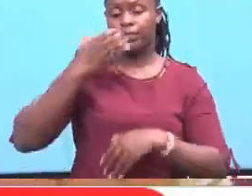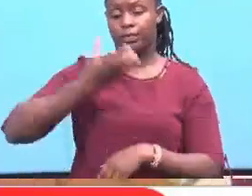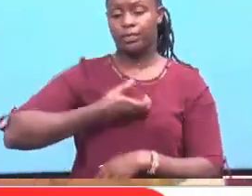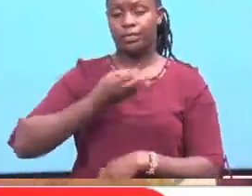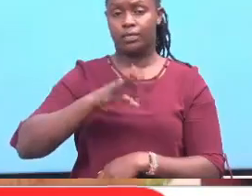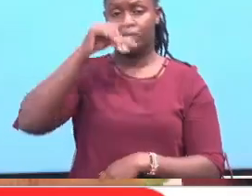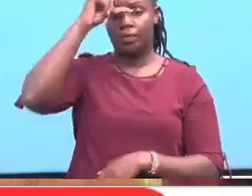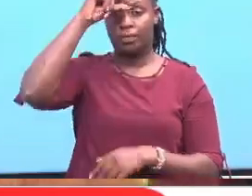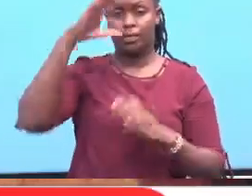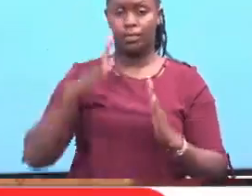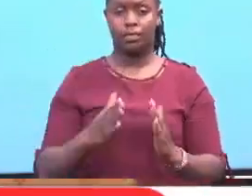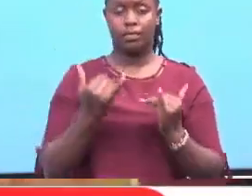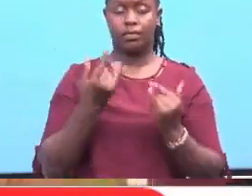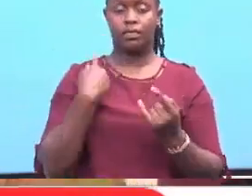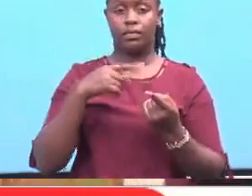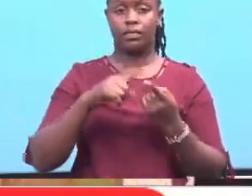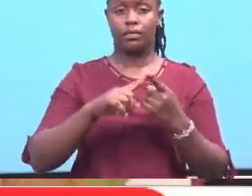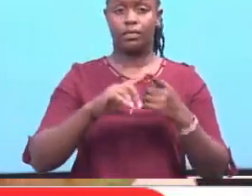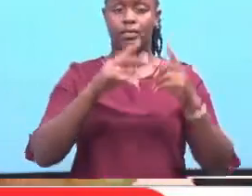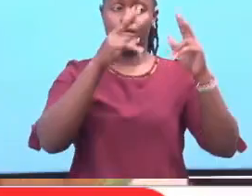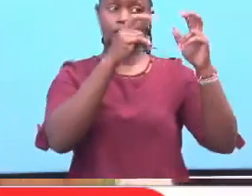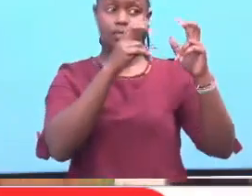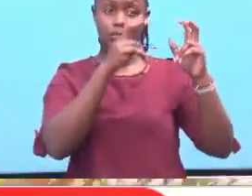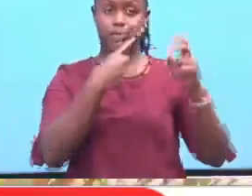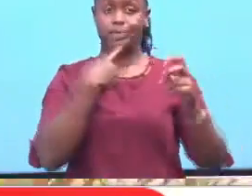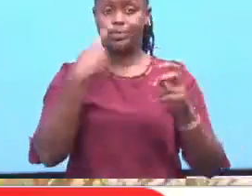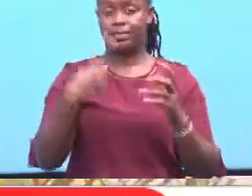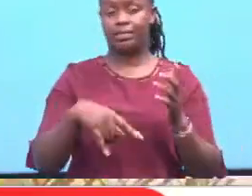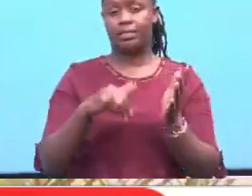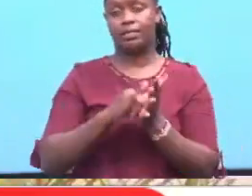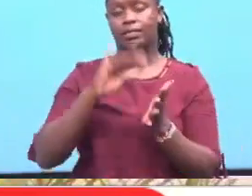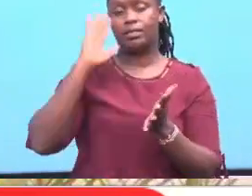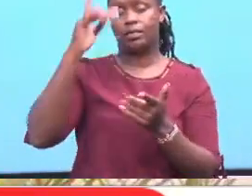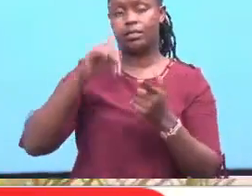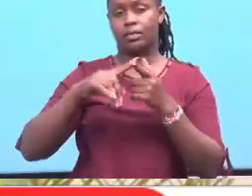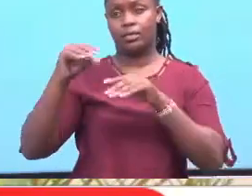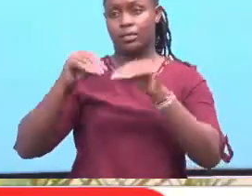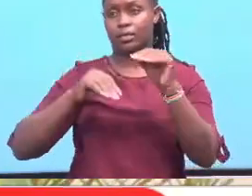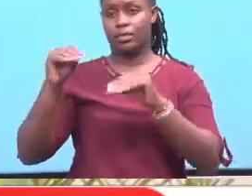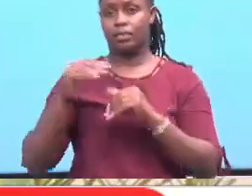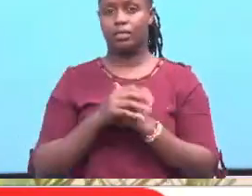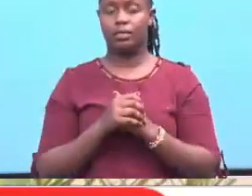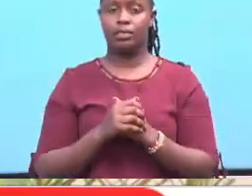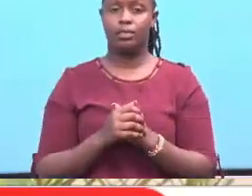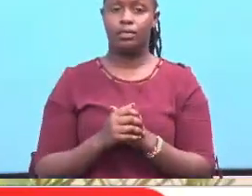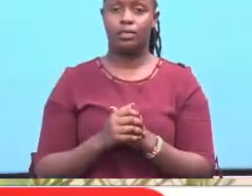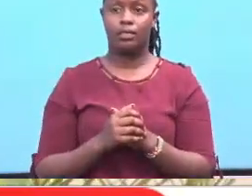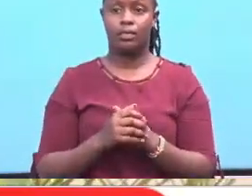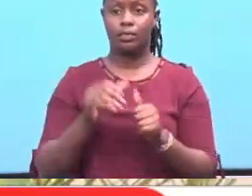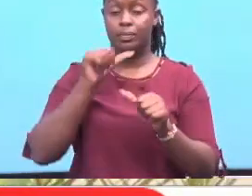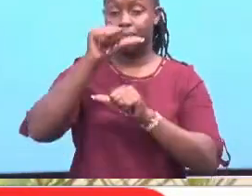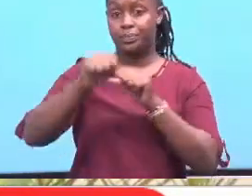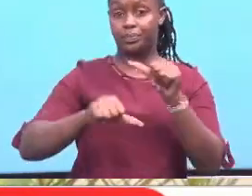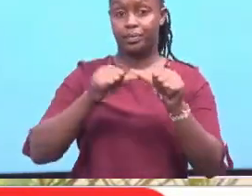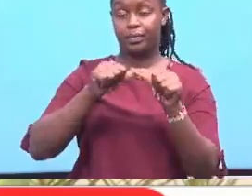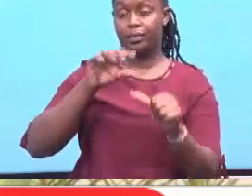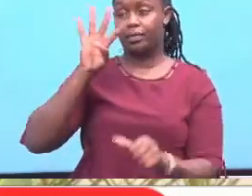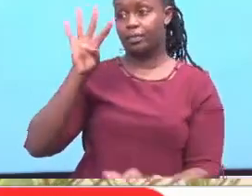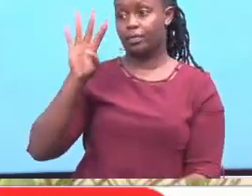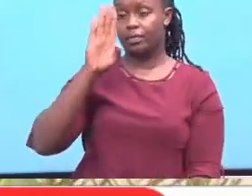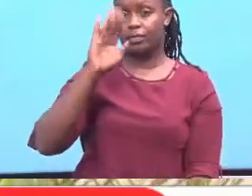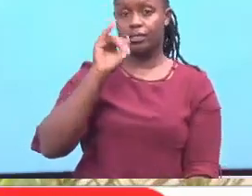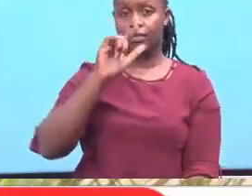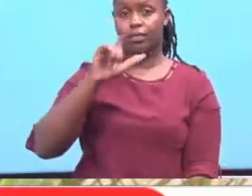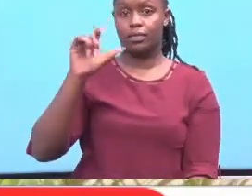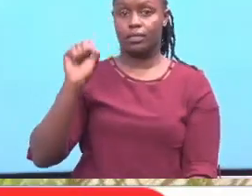took issue with two of the laws enacted today. Your Excellency, of the four bills,